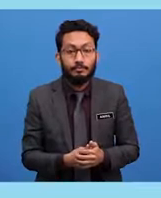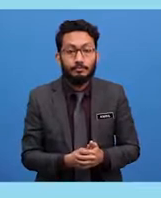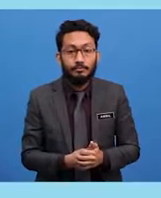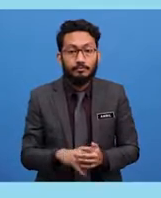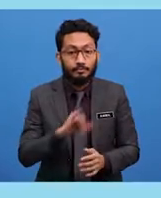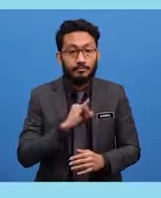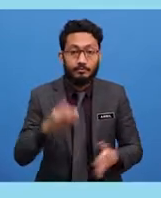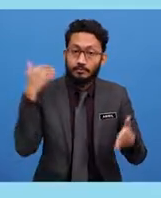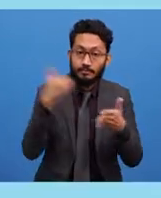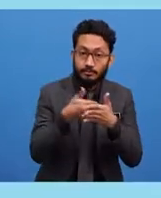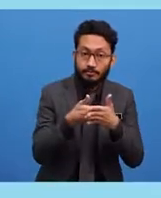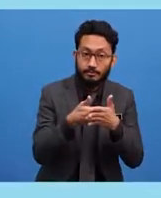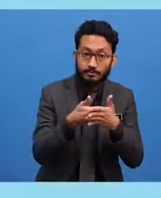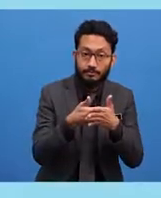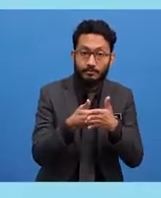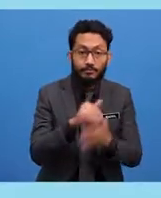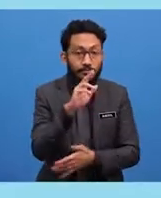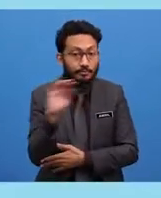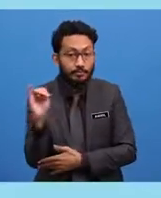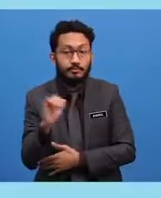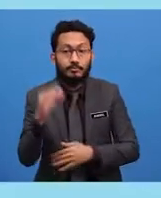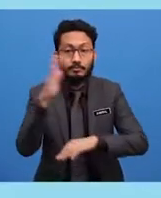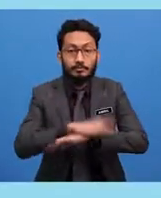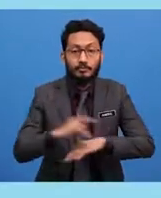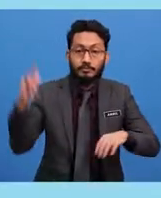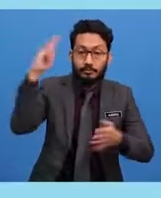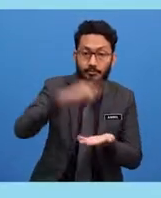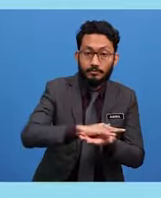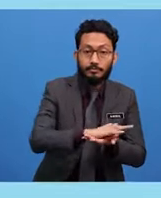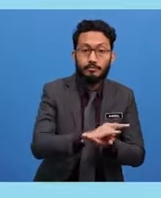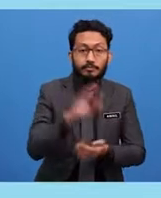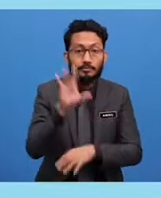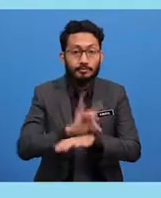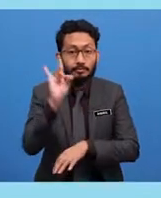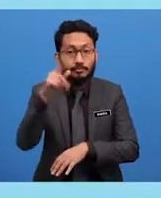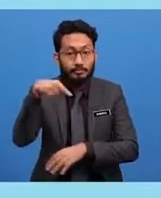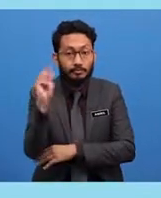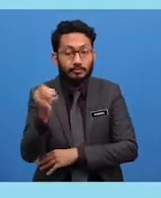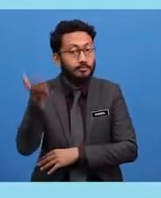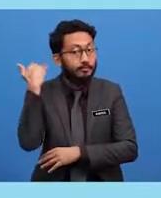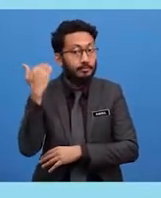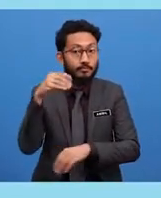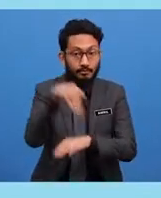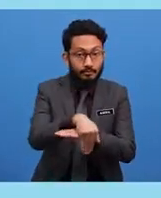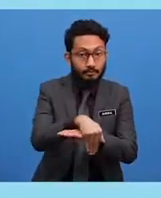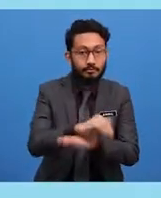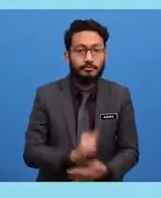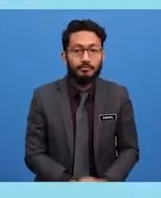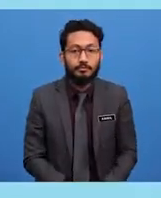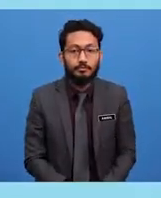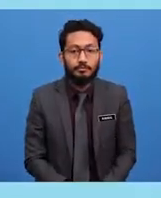I arrived at the airport at 8 p.m. last night. From